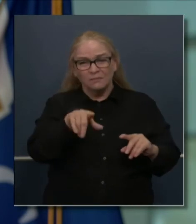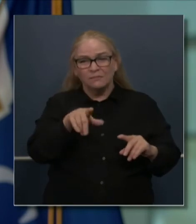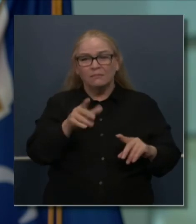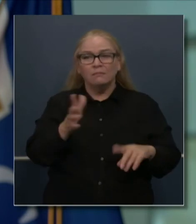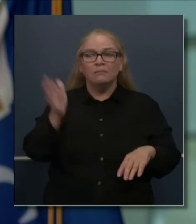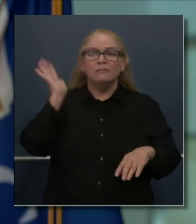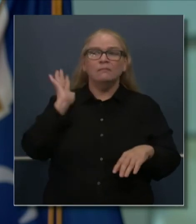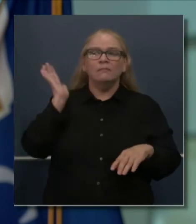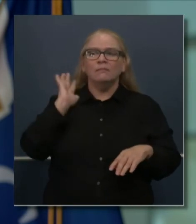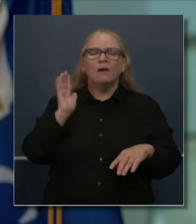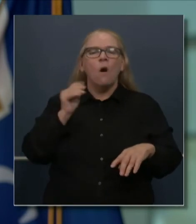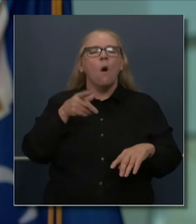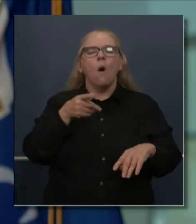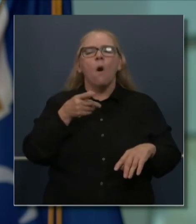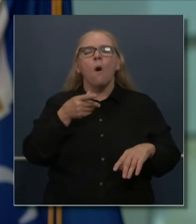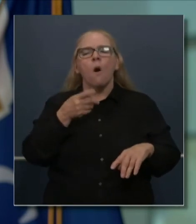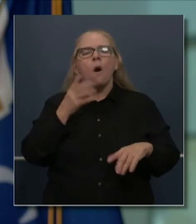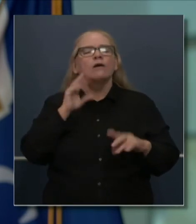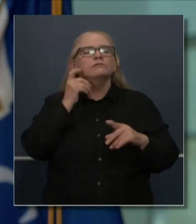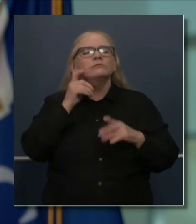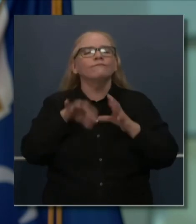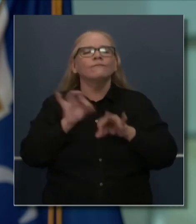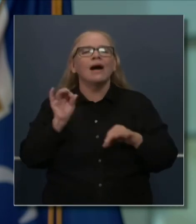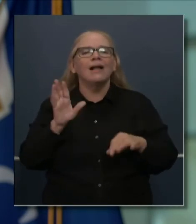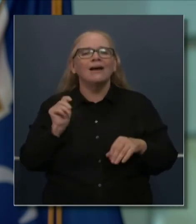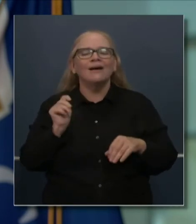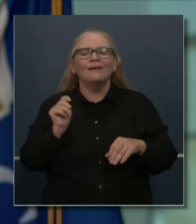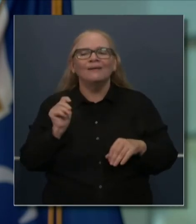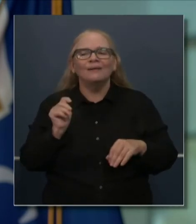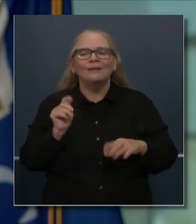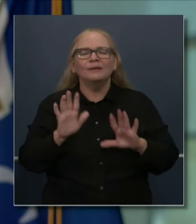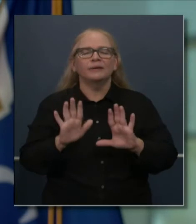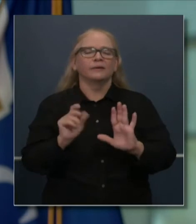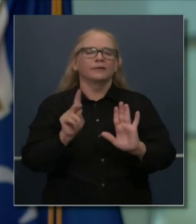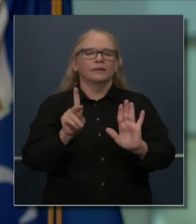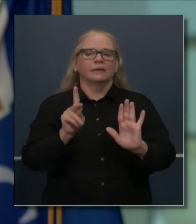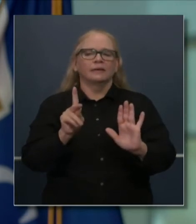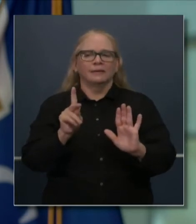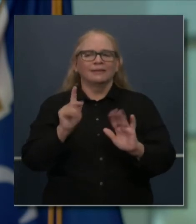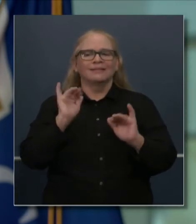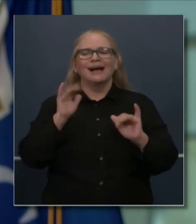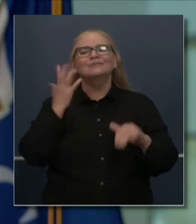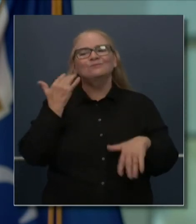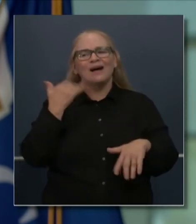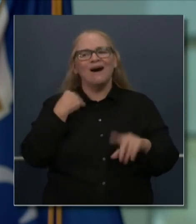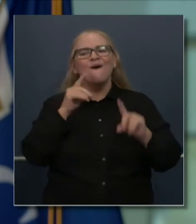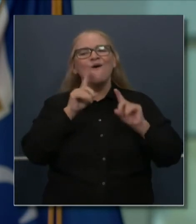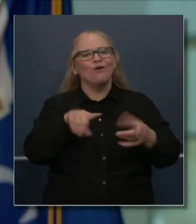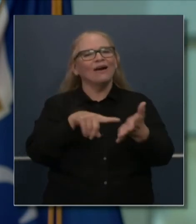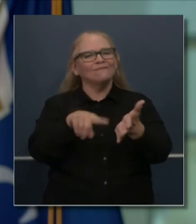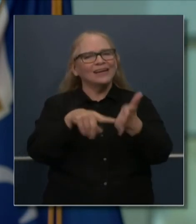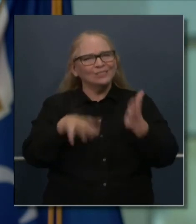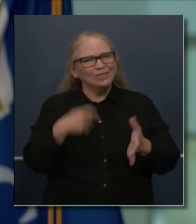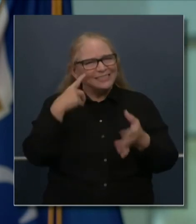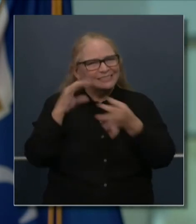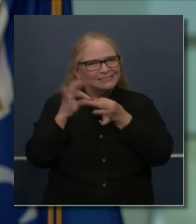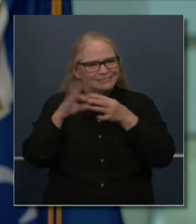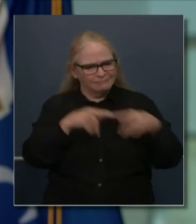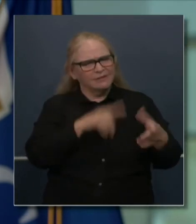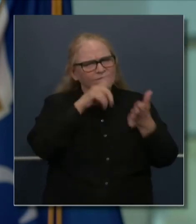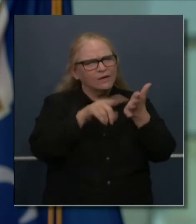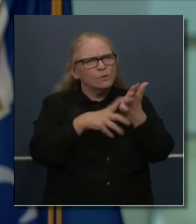just find that out? Yeah, so it's exactly why we're doing the investigation. We'll have real transparency in that